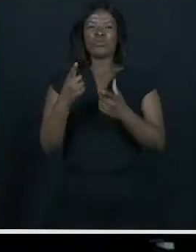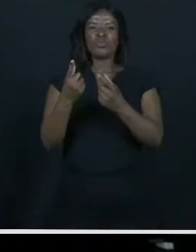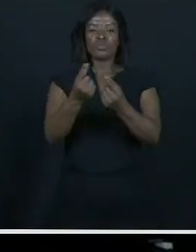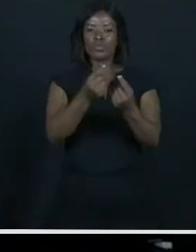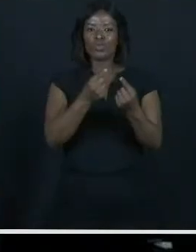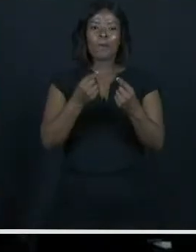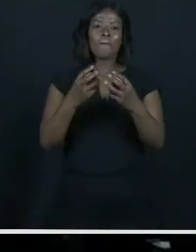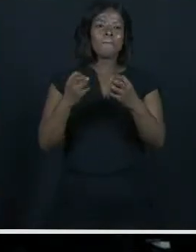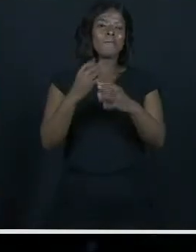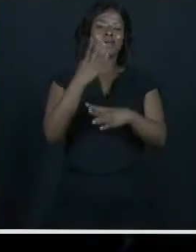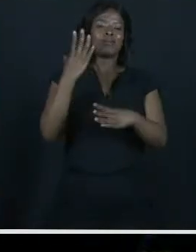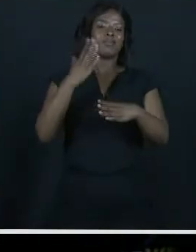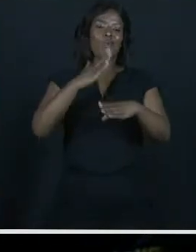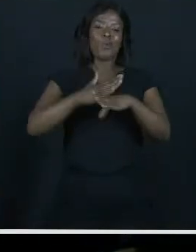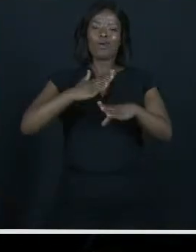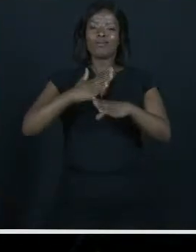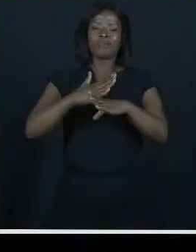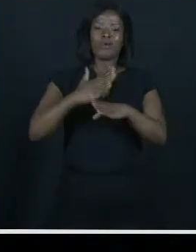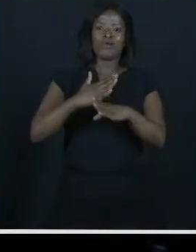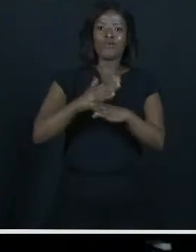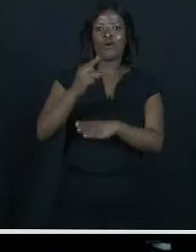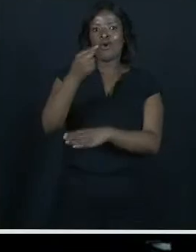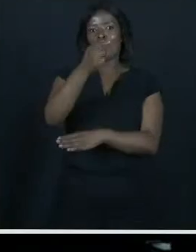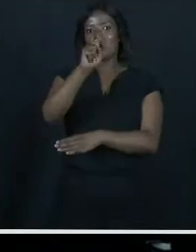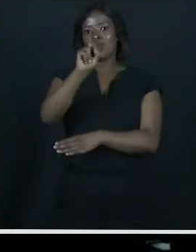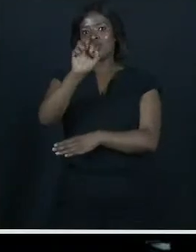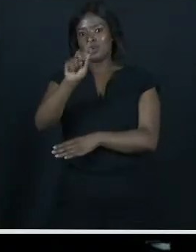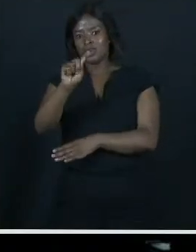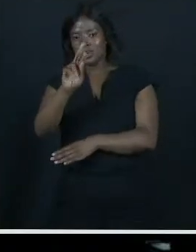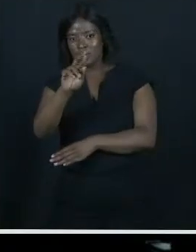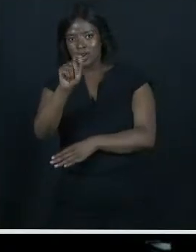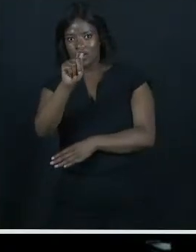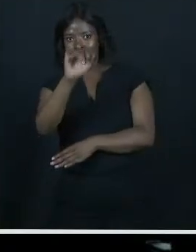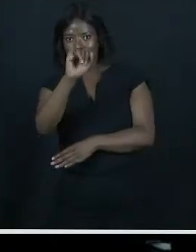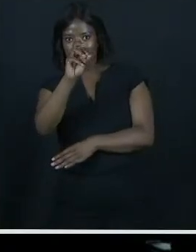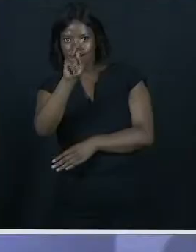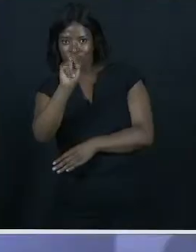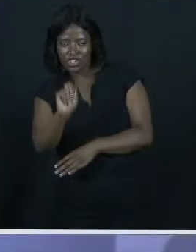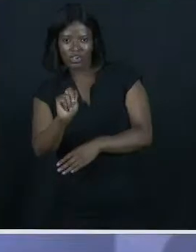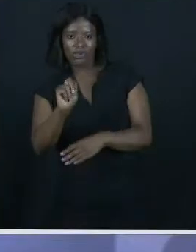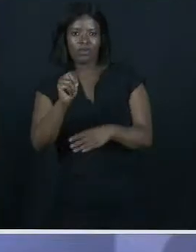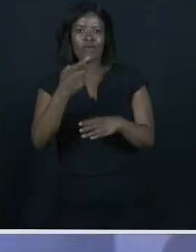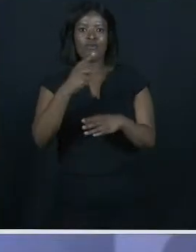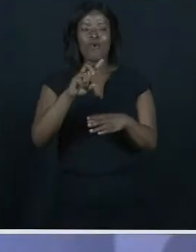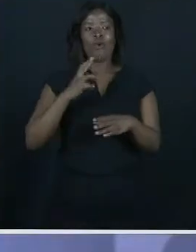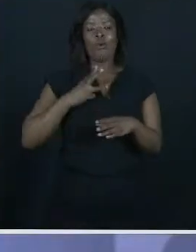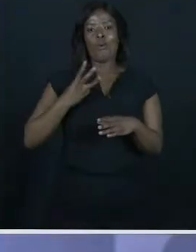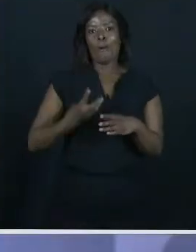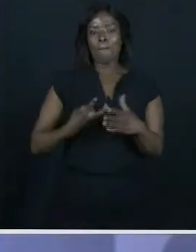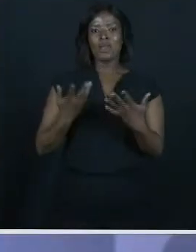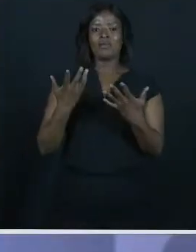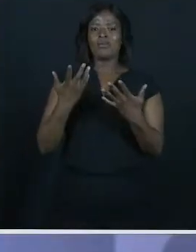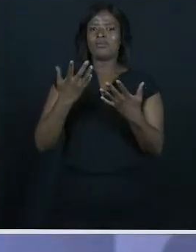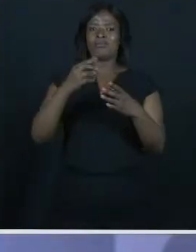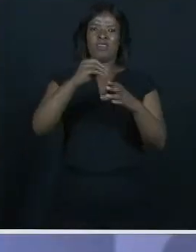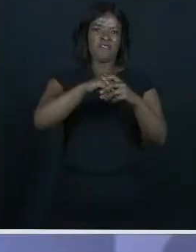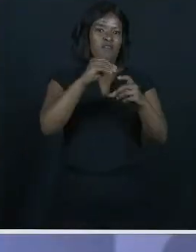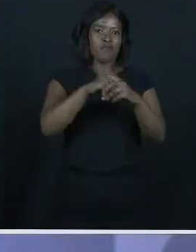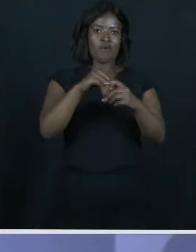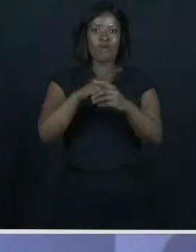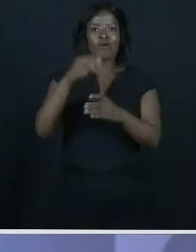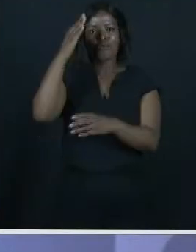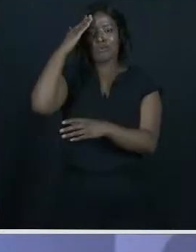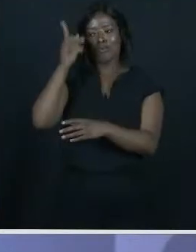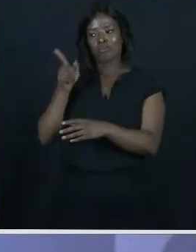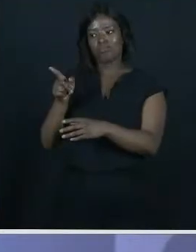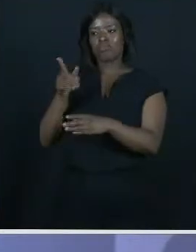global program that deals with the question of women's equality. So I've come to the end of this session, but now I'd like